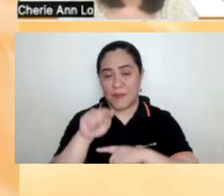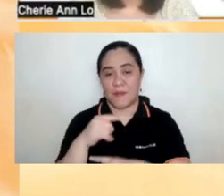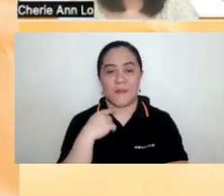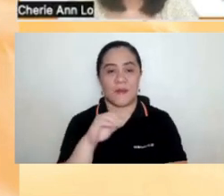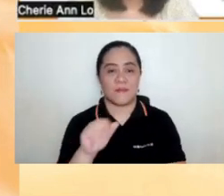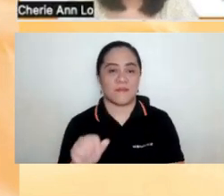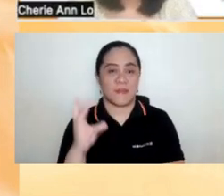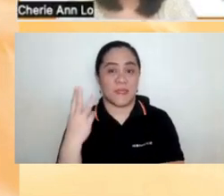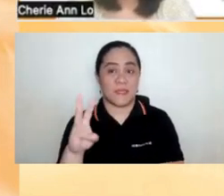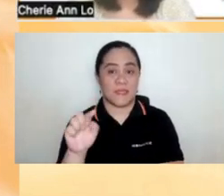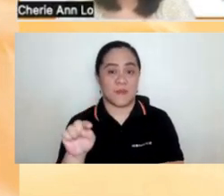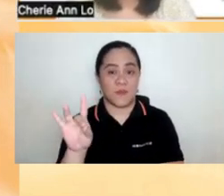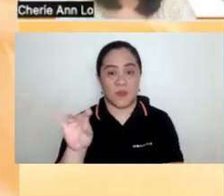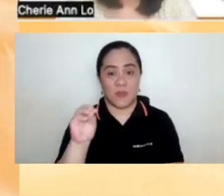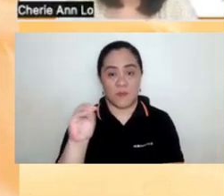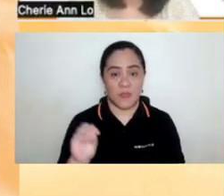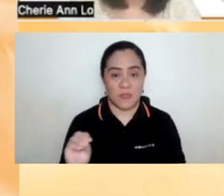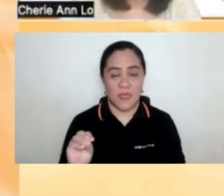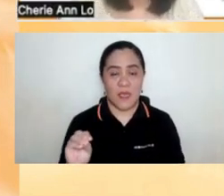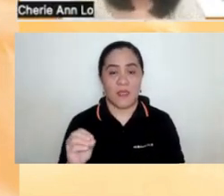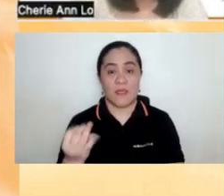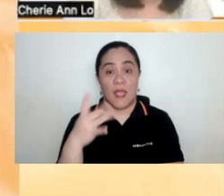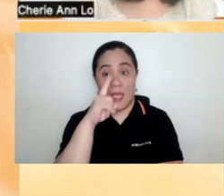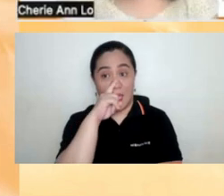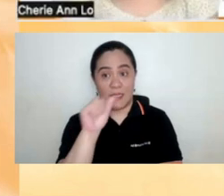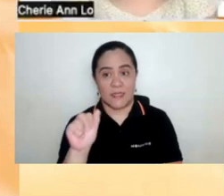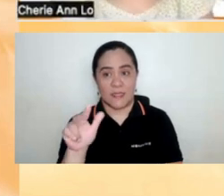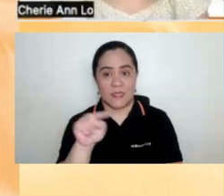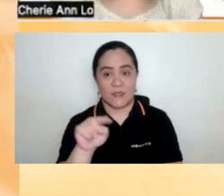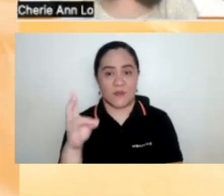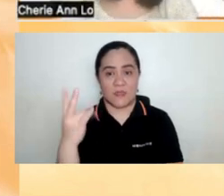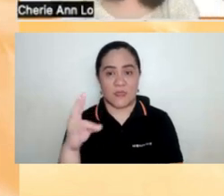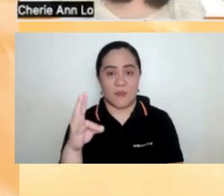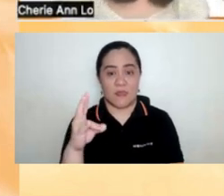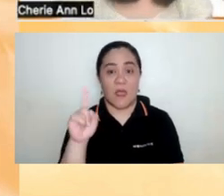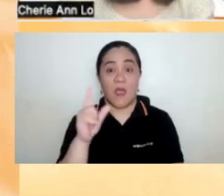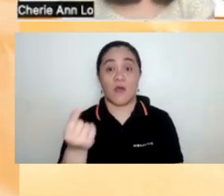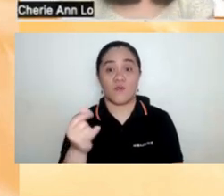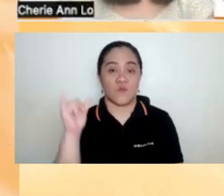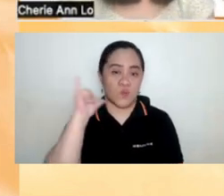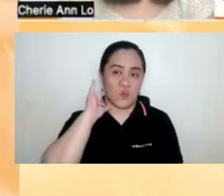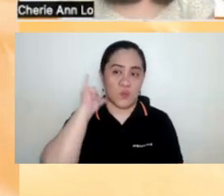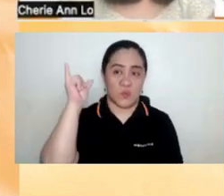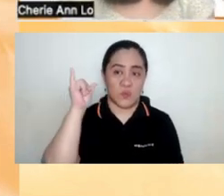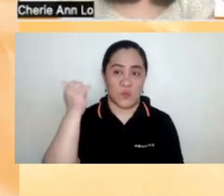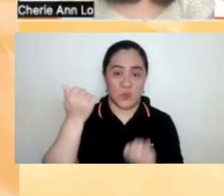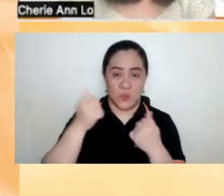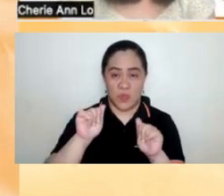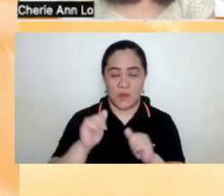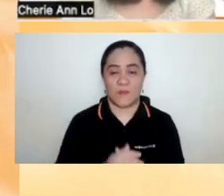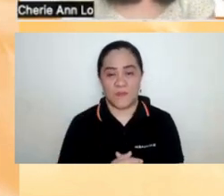16.8% of 13 to 17-year-old Filipino students have had at least one suicide attempt. So this survey was taken